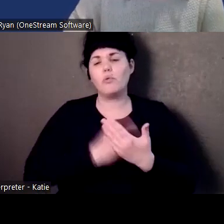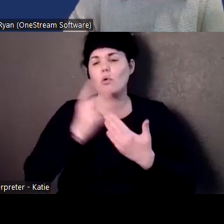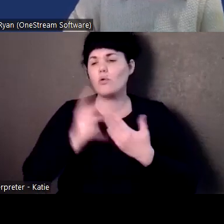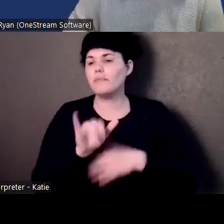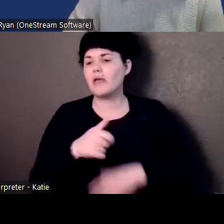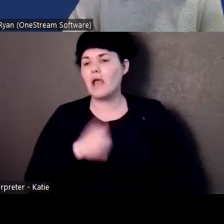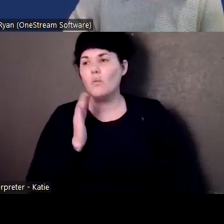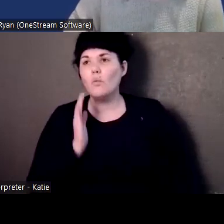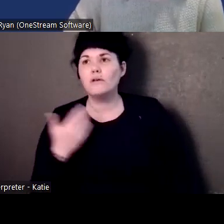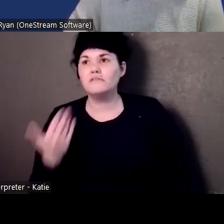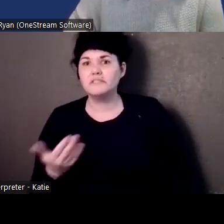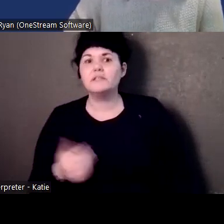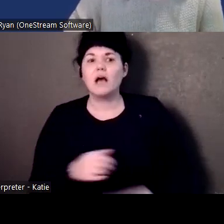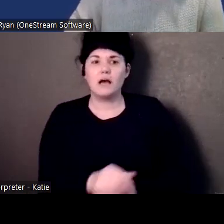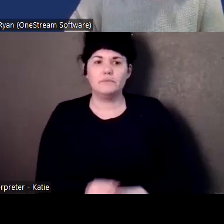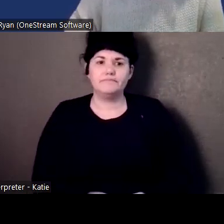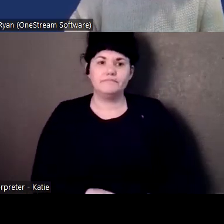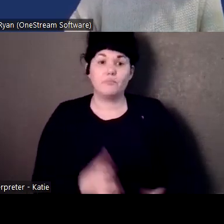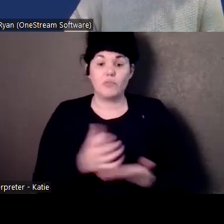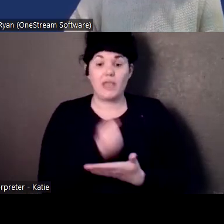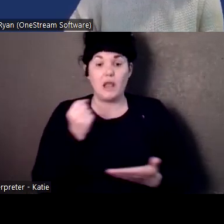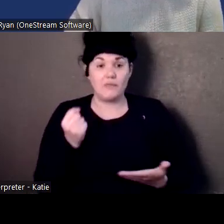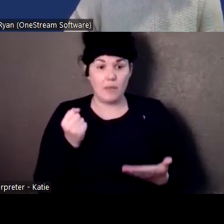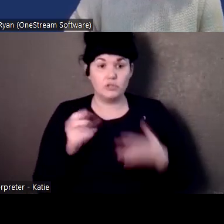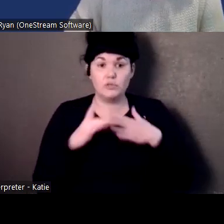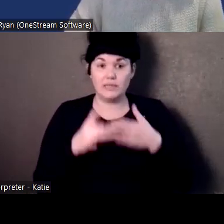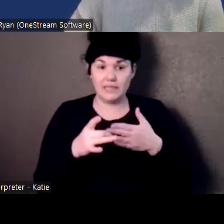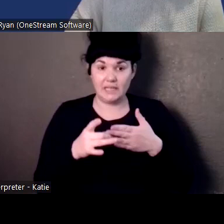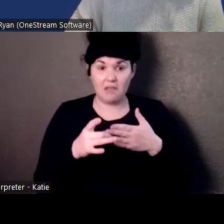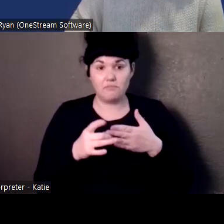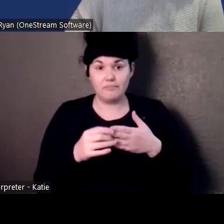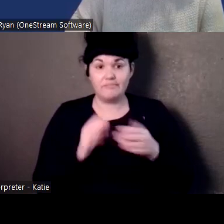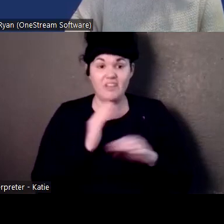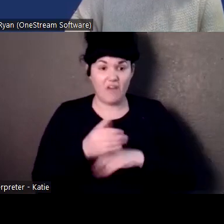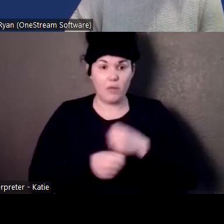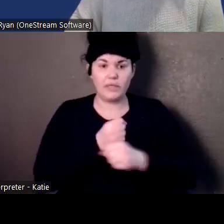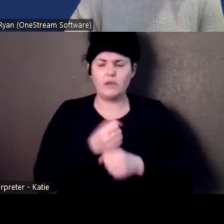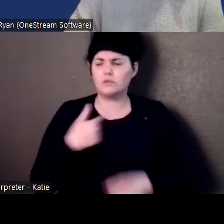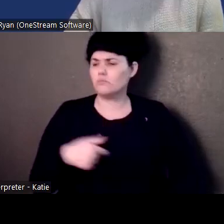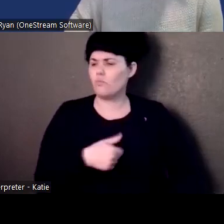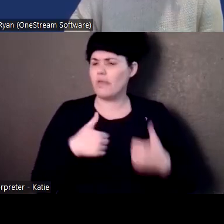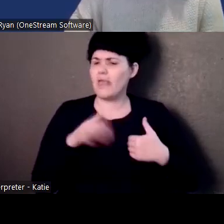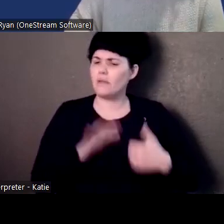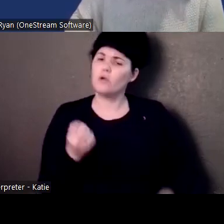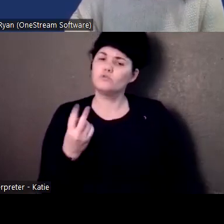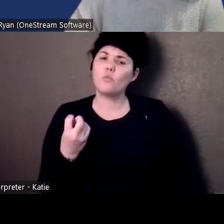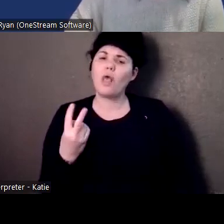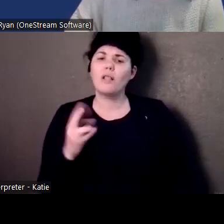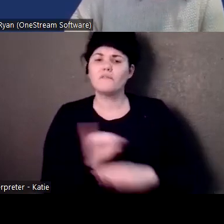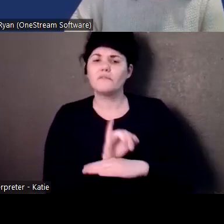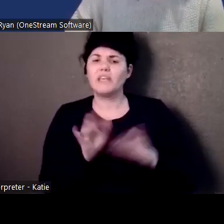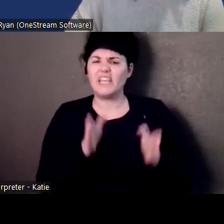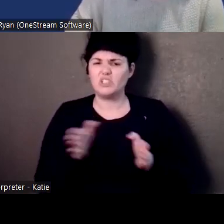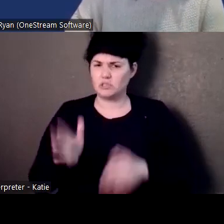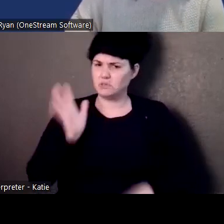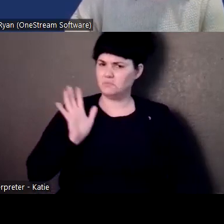have taken on the opportunity to lead it the following years. And so I think we had about 12 interns at the time, and they